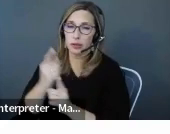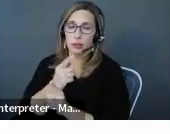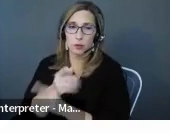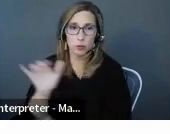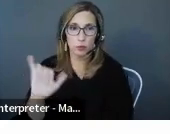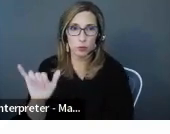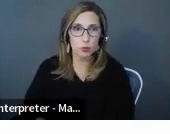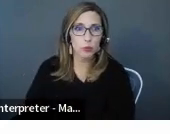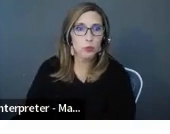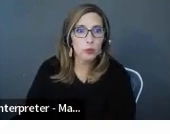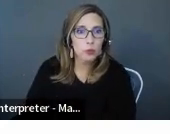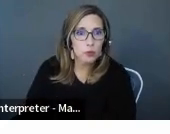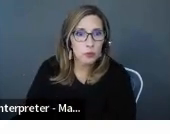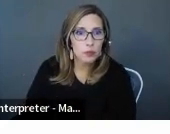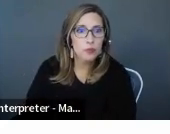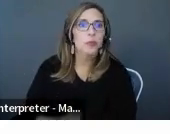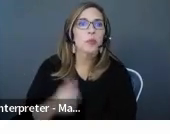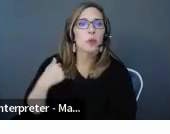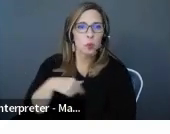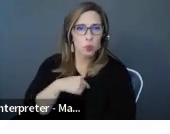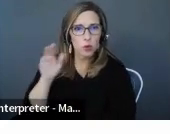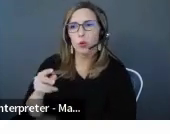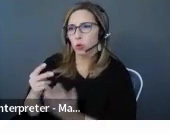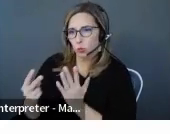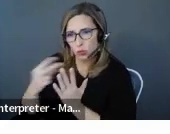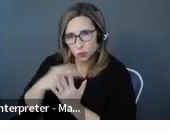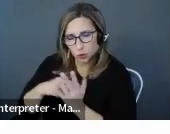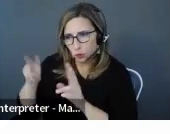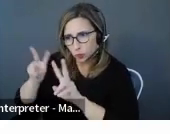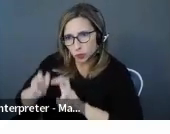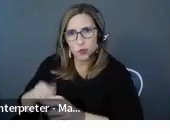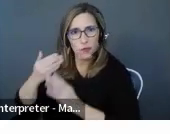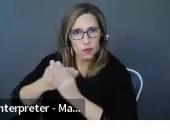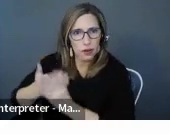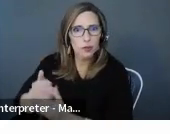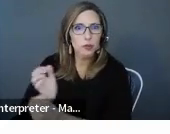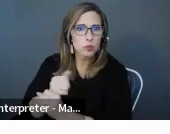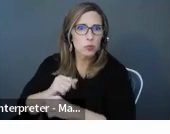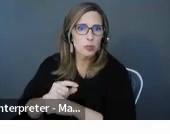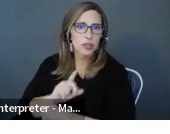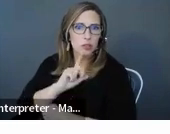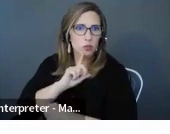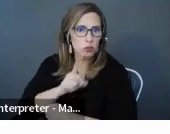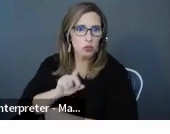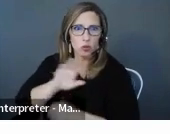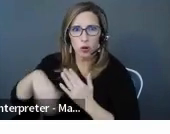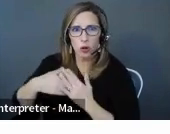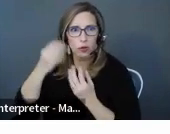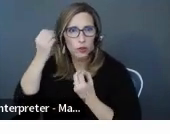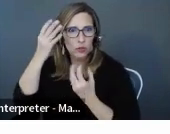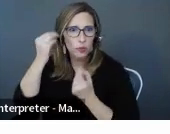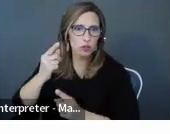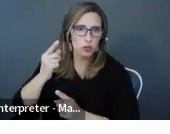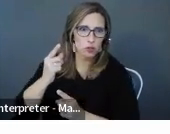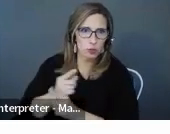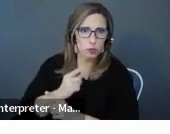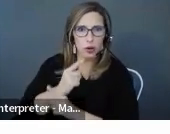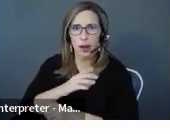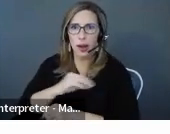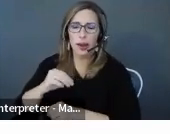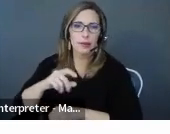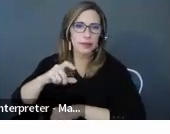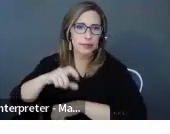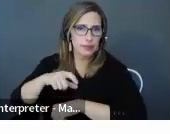from CDDOs to ensure accurate information is being obtained and MEFI assessments are being completed correctly and within the appropriate time